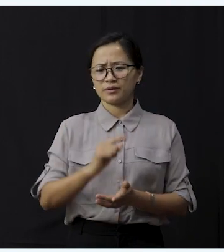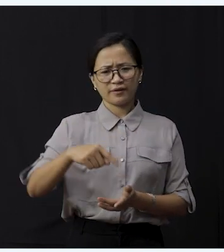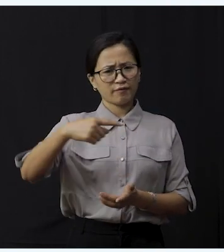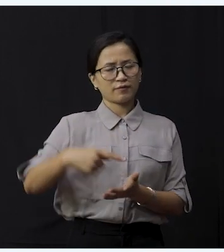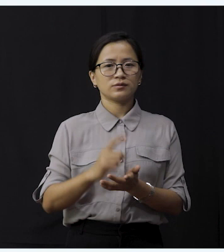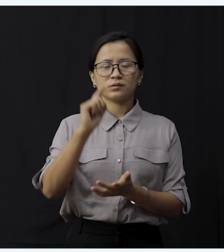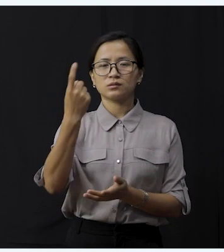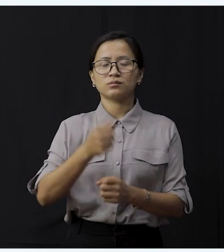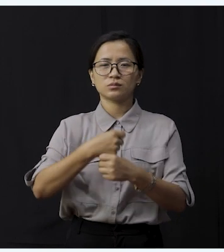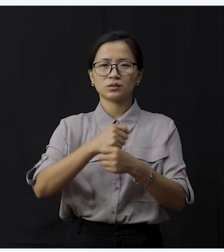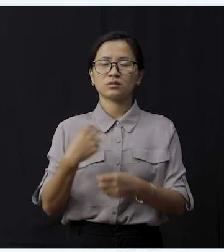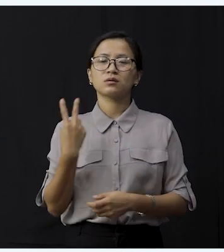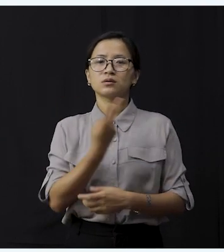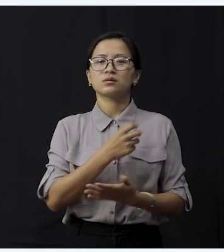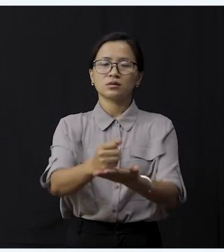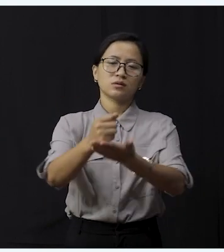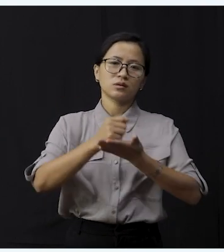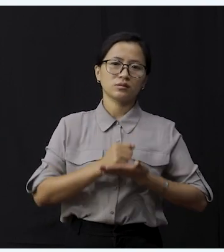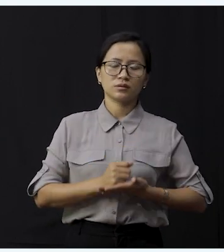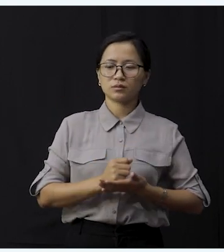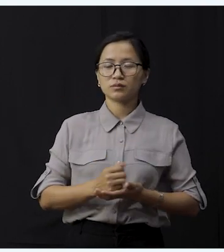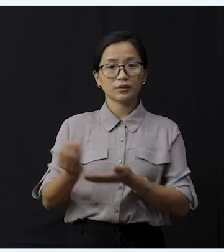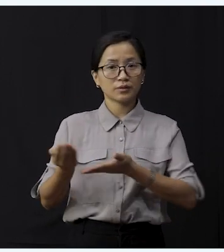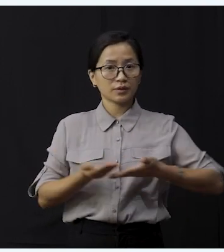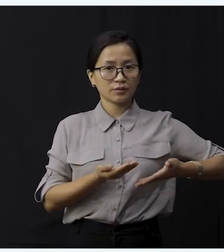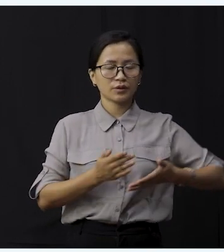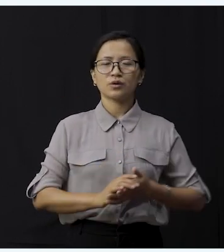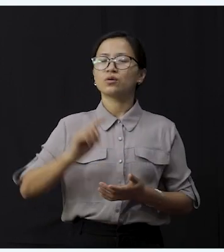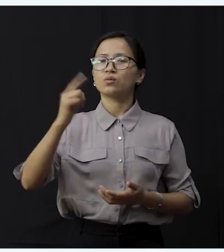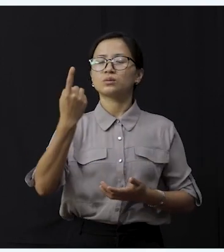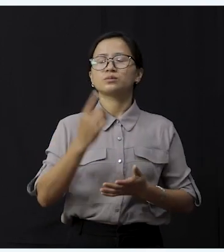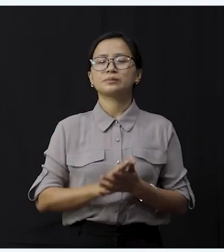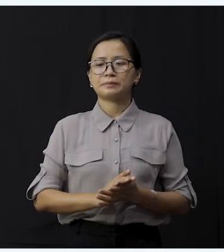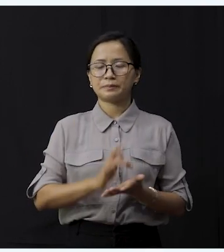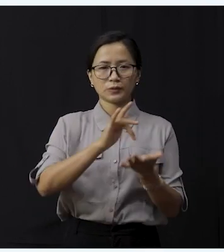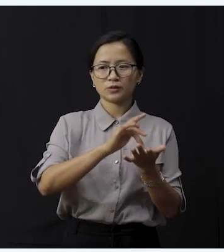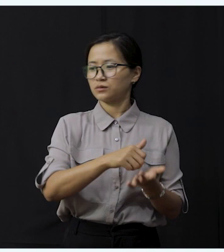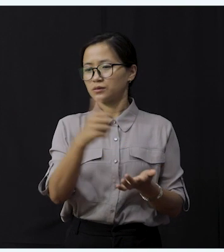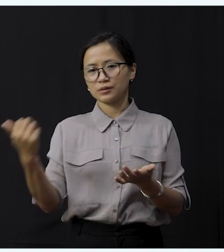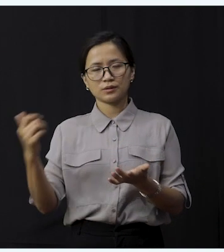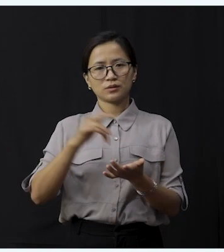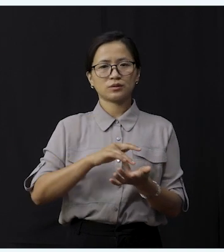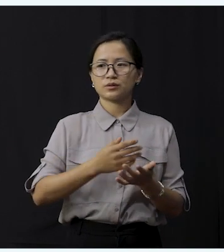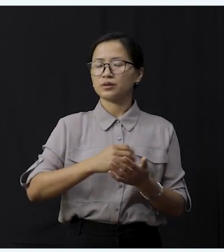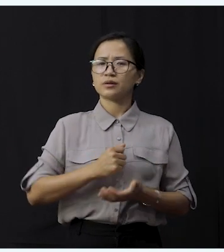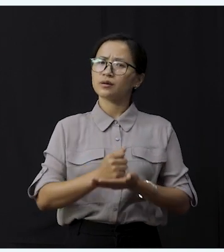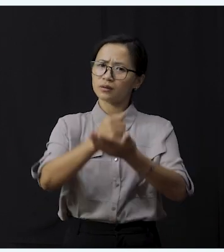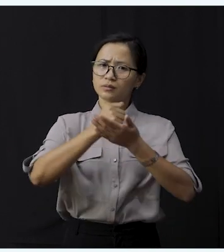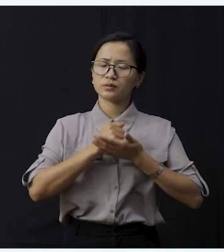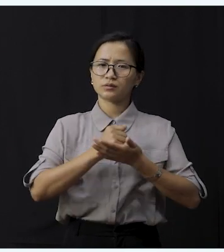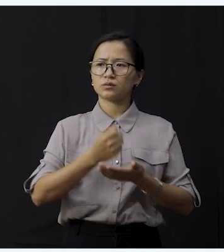no? It help us to carry from one place to another places, and it help us to go to different places,